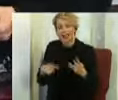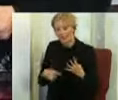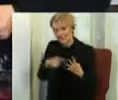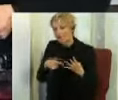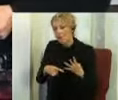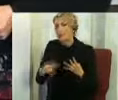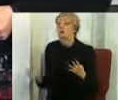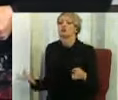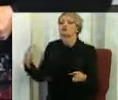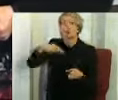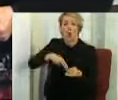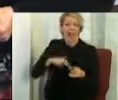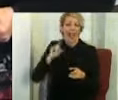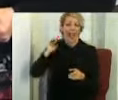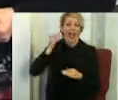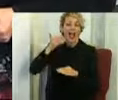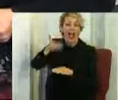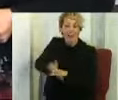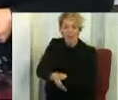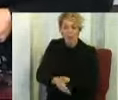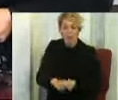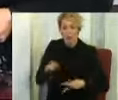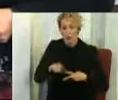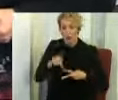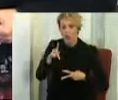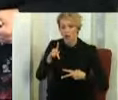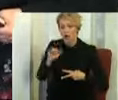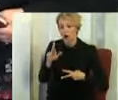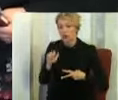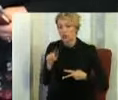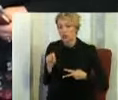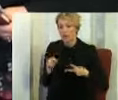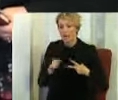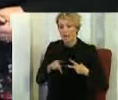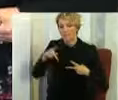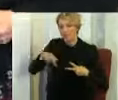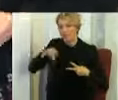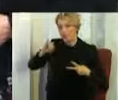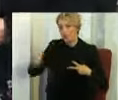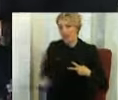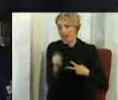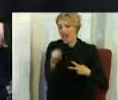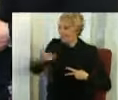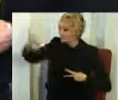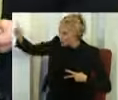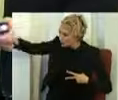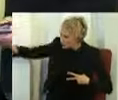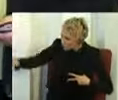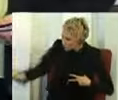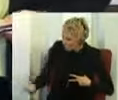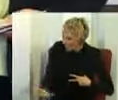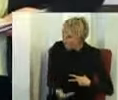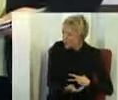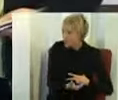rest into membership. So Kurt and PJ, if you would come and join us up front right now, and let's welcome them as they...